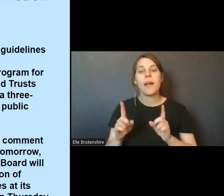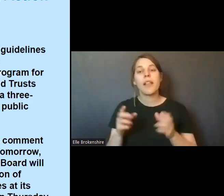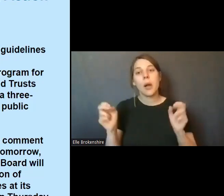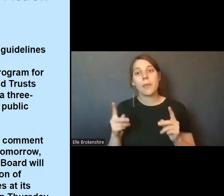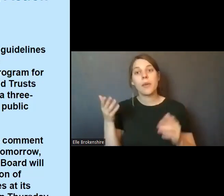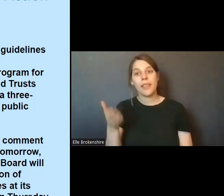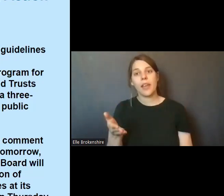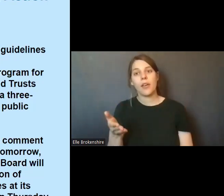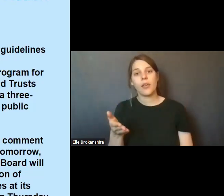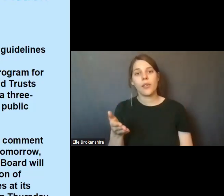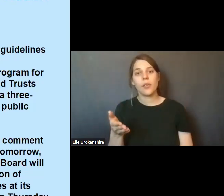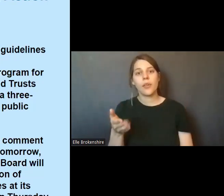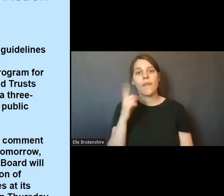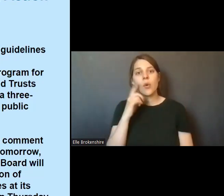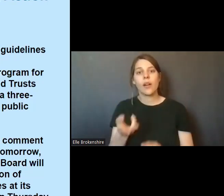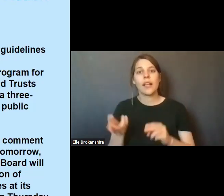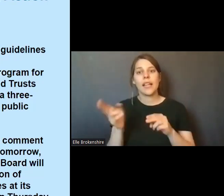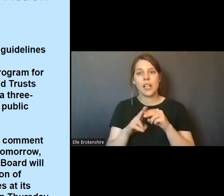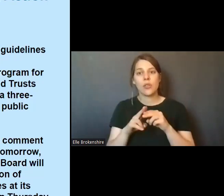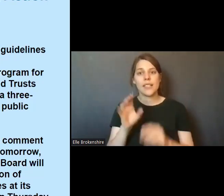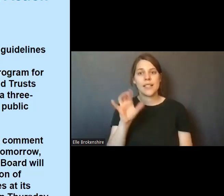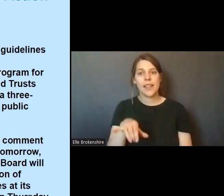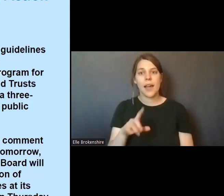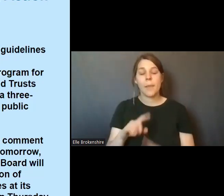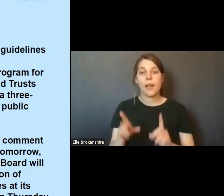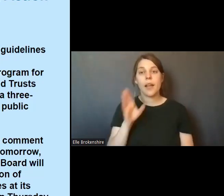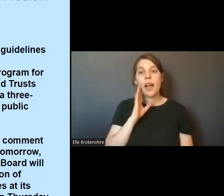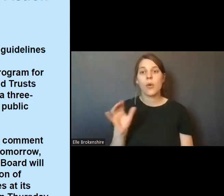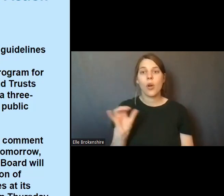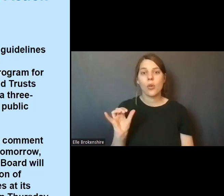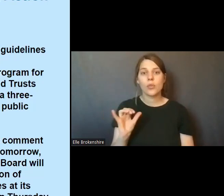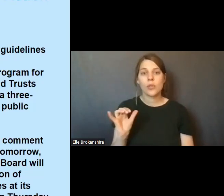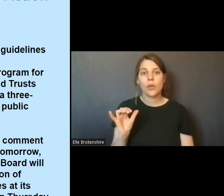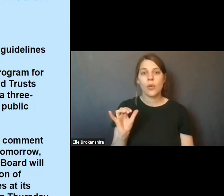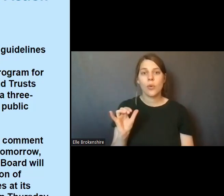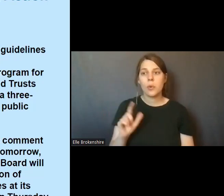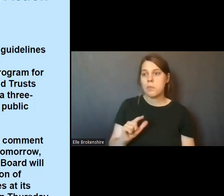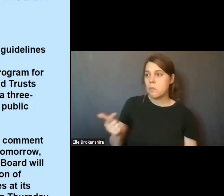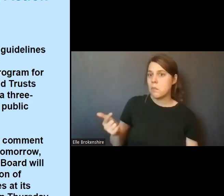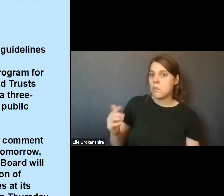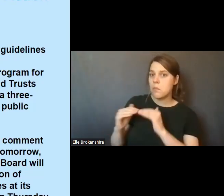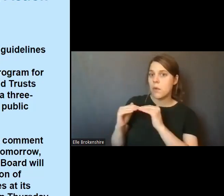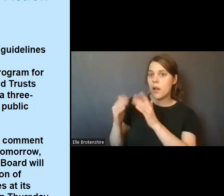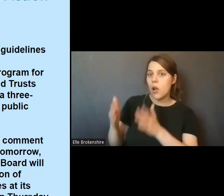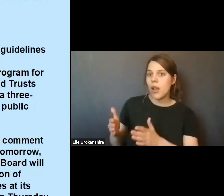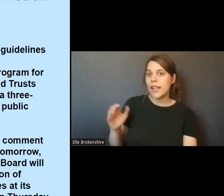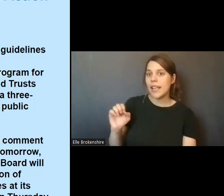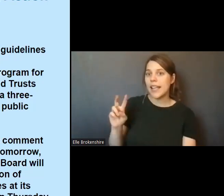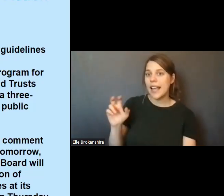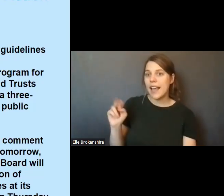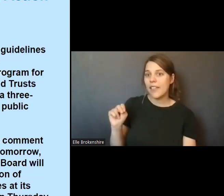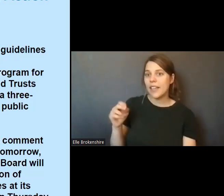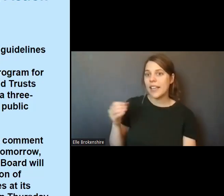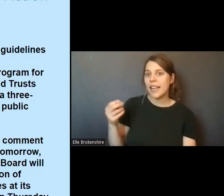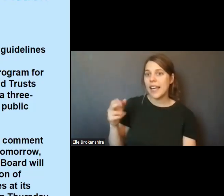to increase that. But I will also, defer to my colleagues, Evan and